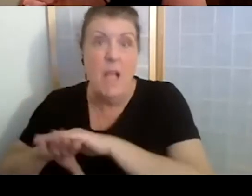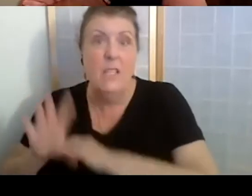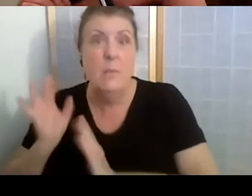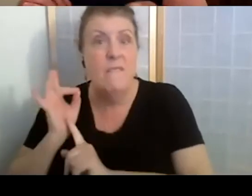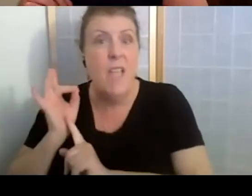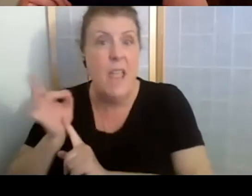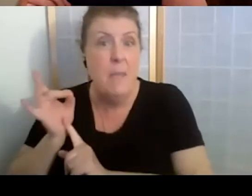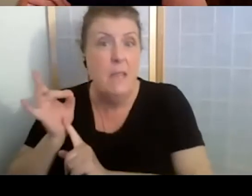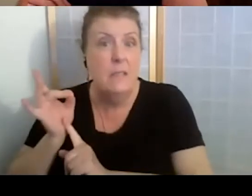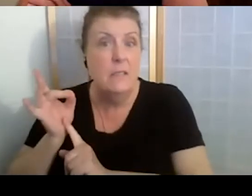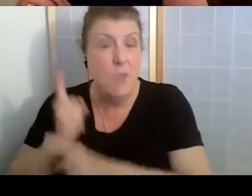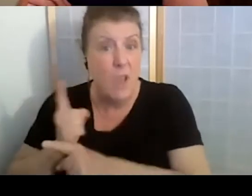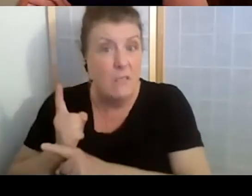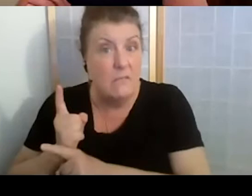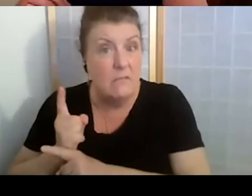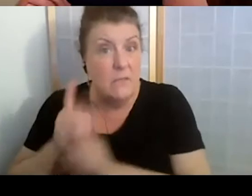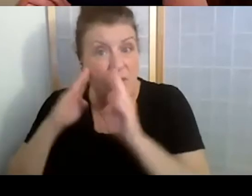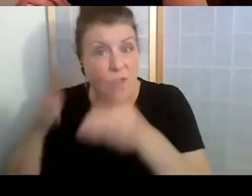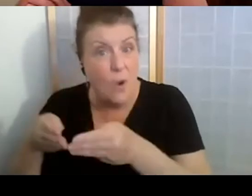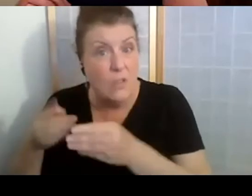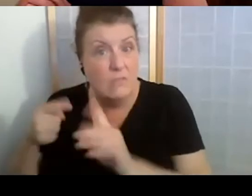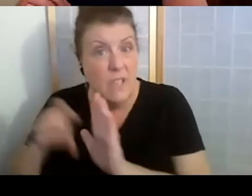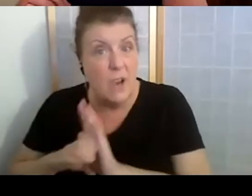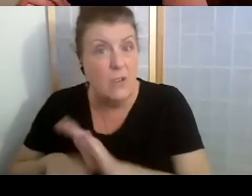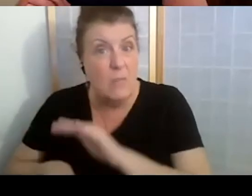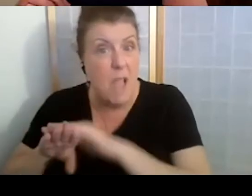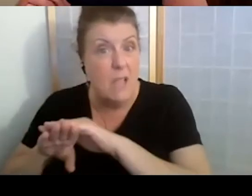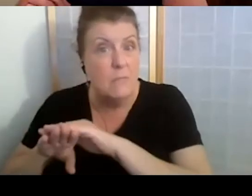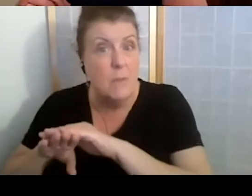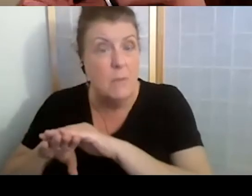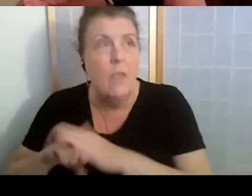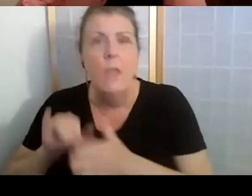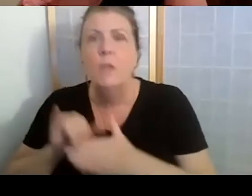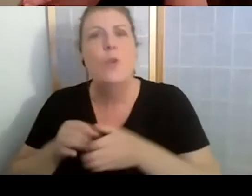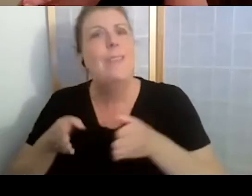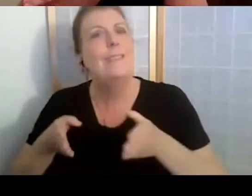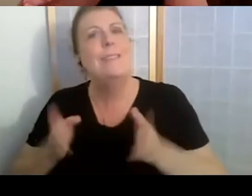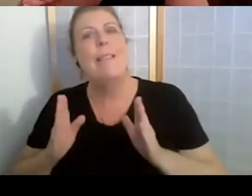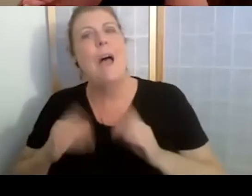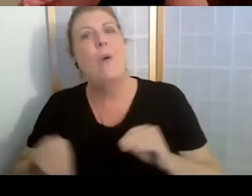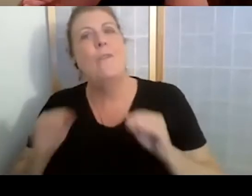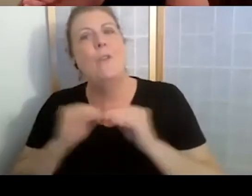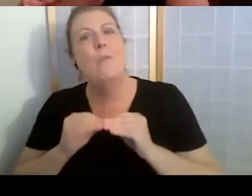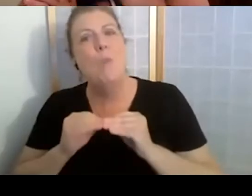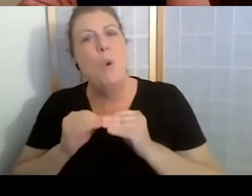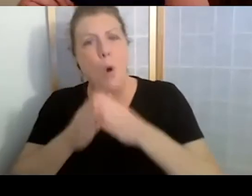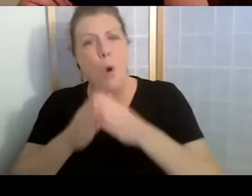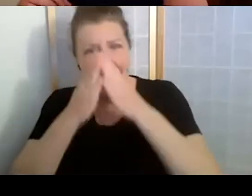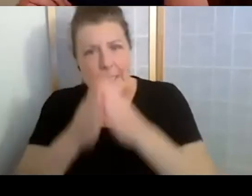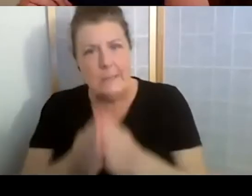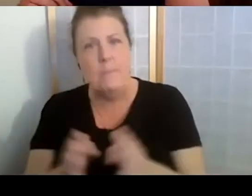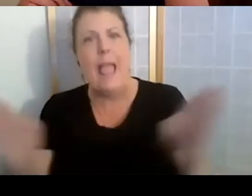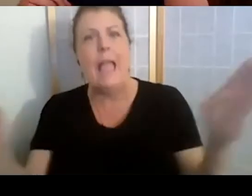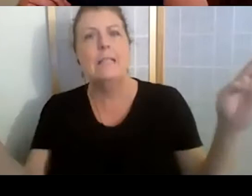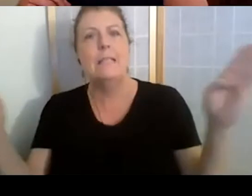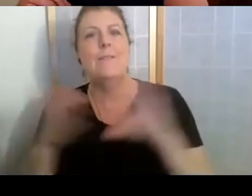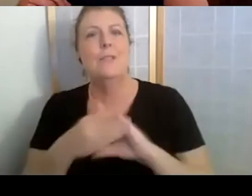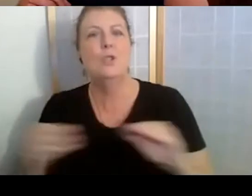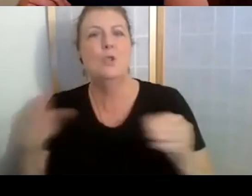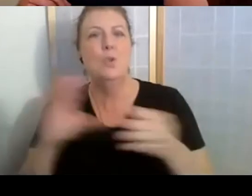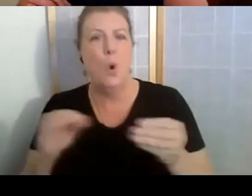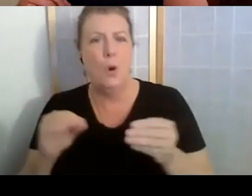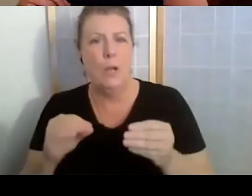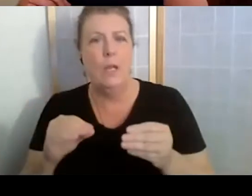then it's just allowing for more expansive storytelling that allows for these off